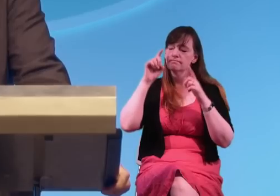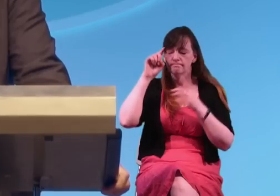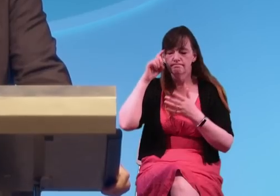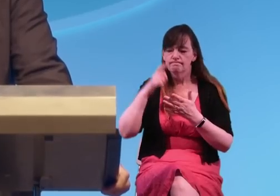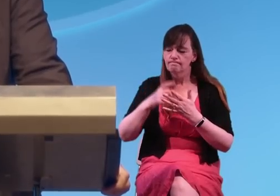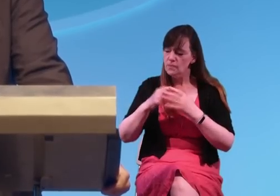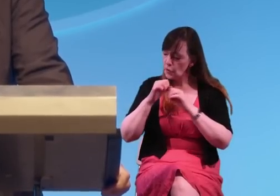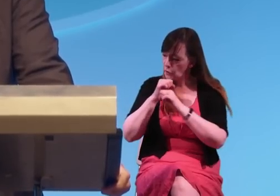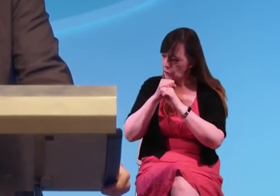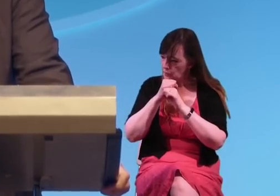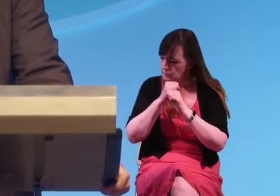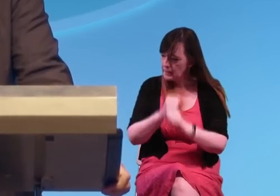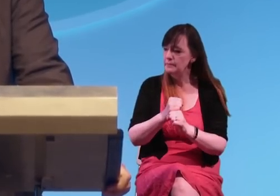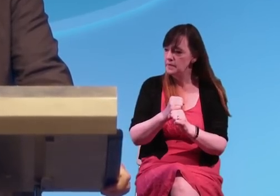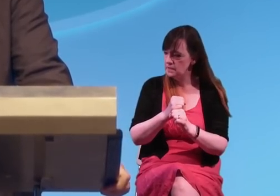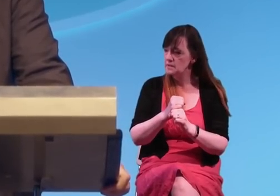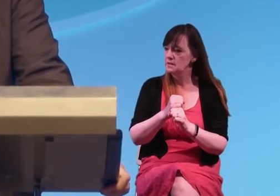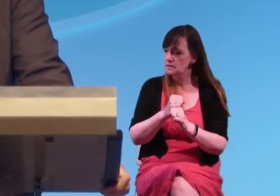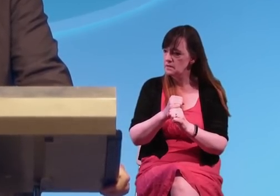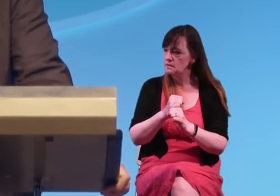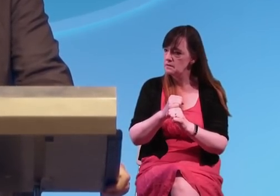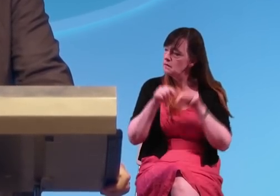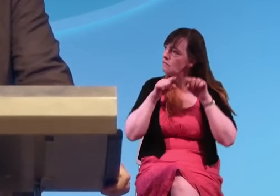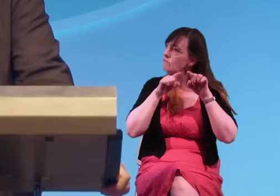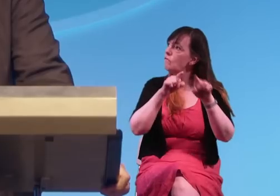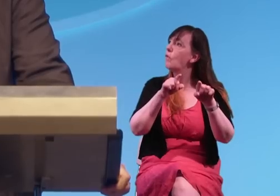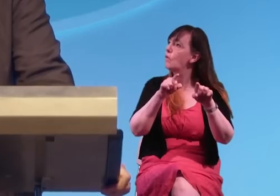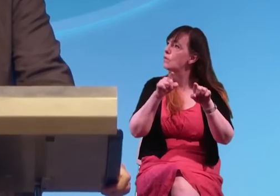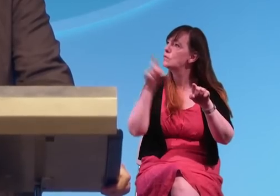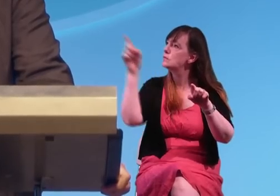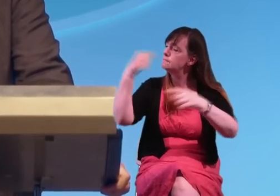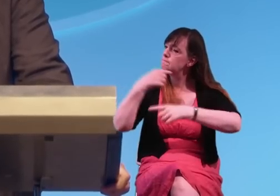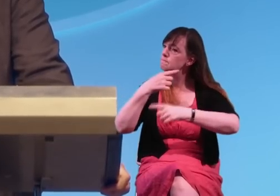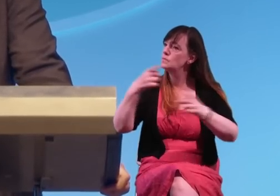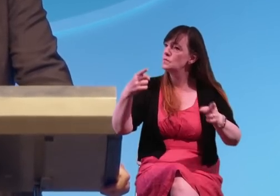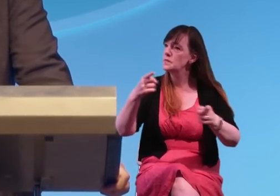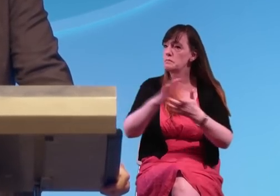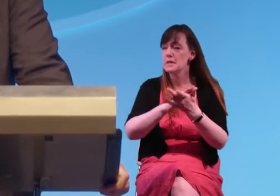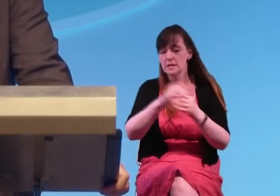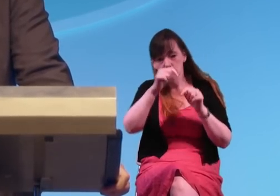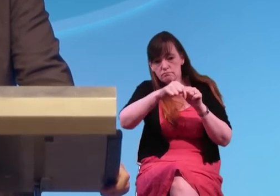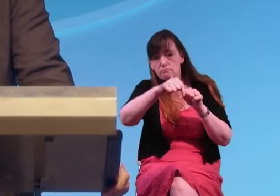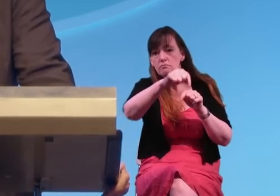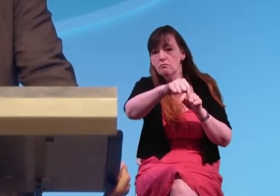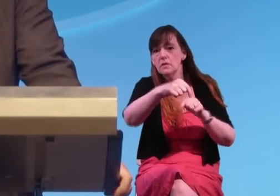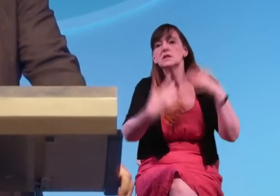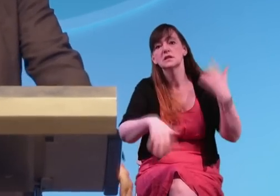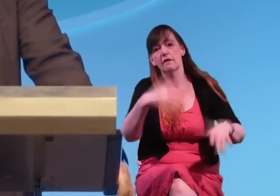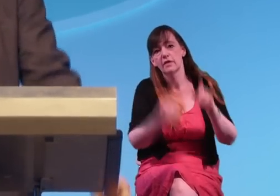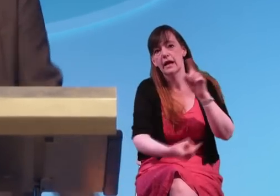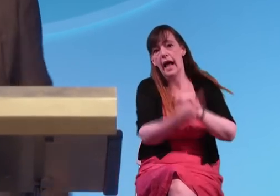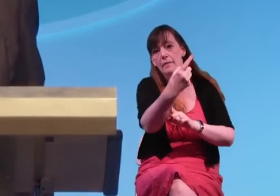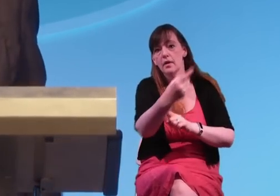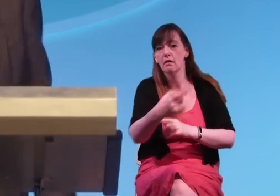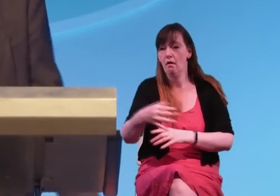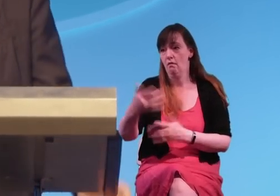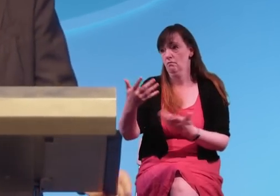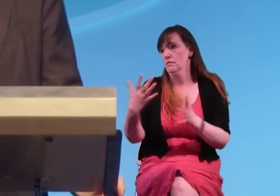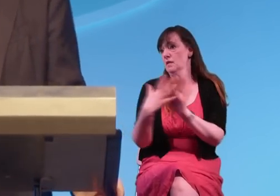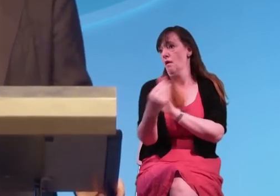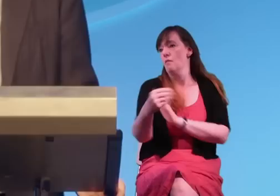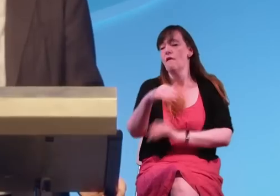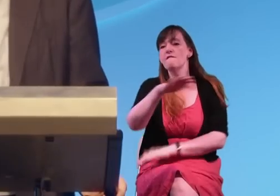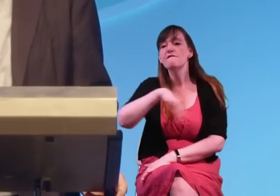here almost guarantees all kinds of suffering. Exclusion from family gatherings. I have people who have recently